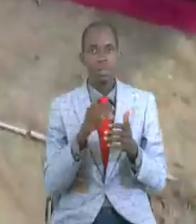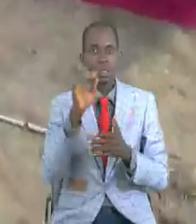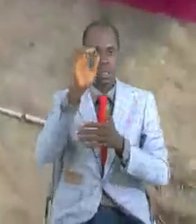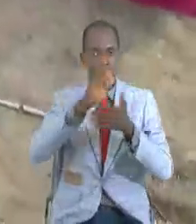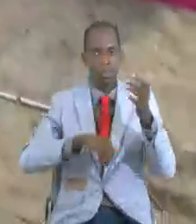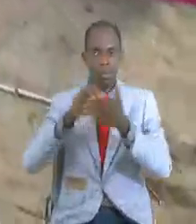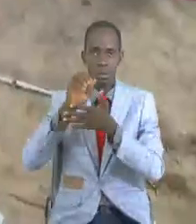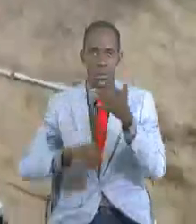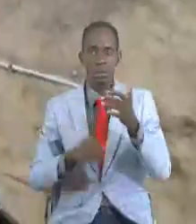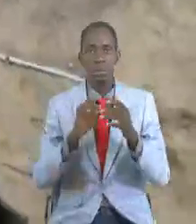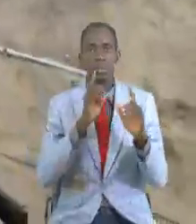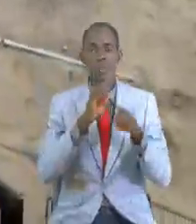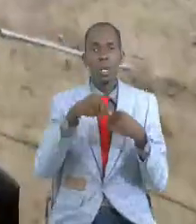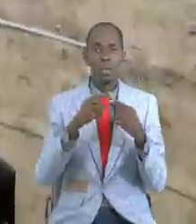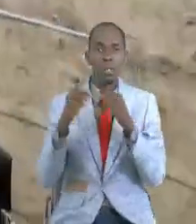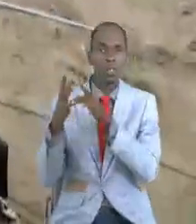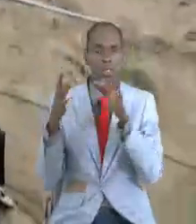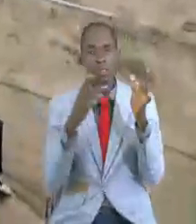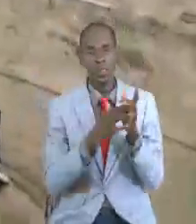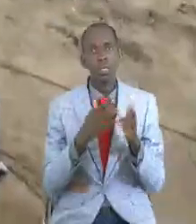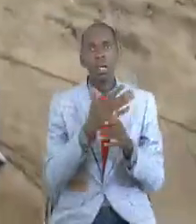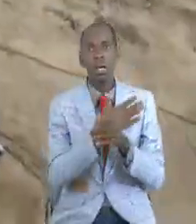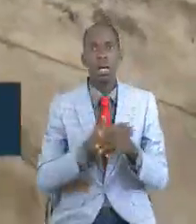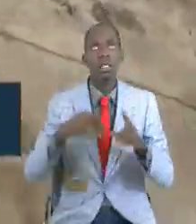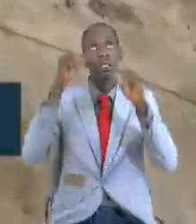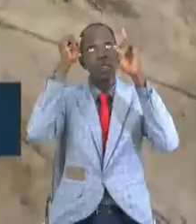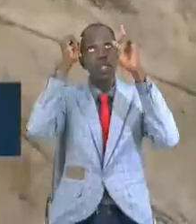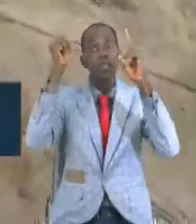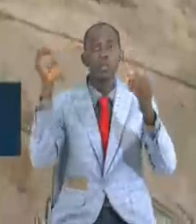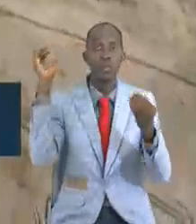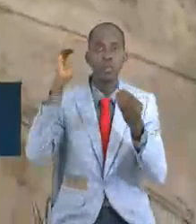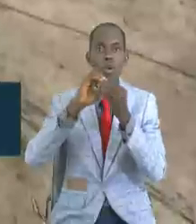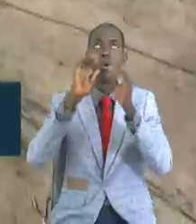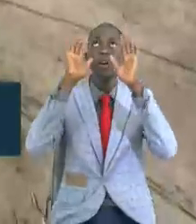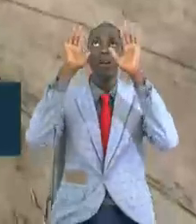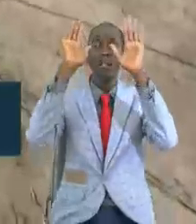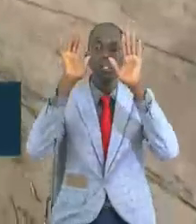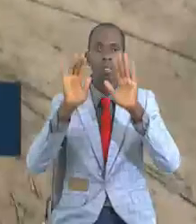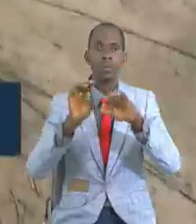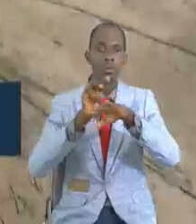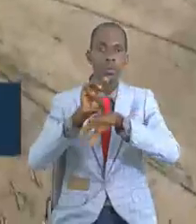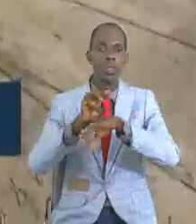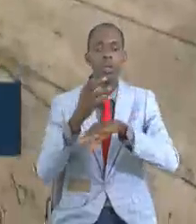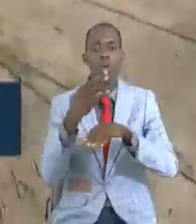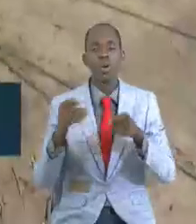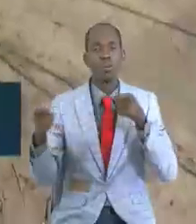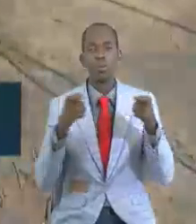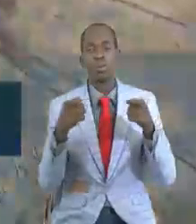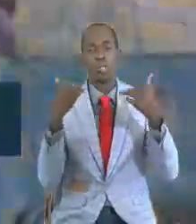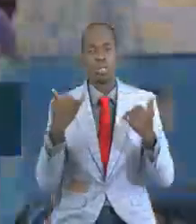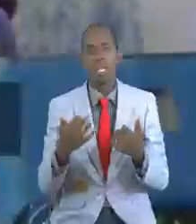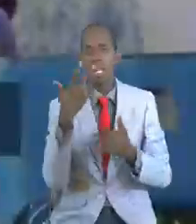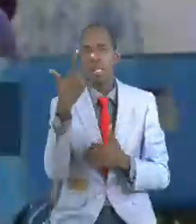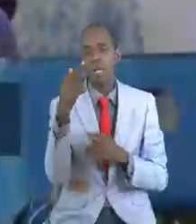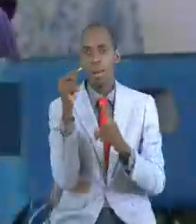Jesus and his more excellent ministry of dominion. Three points we're looking at. We look